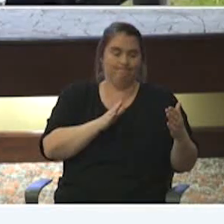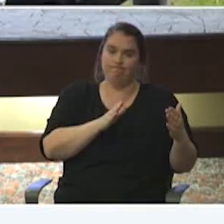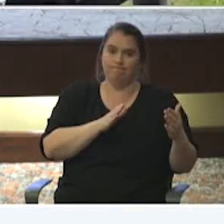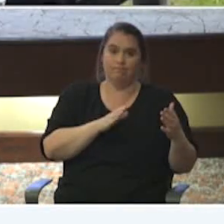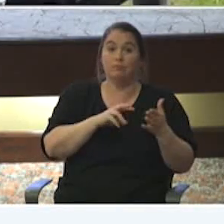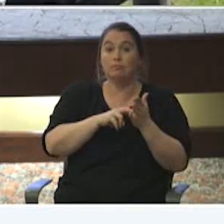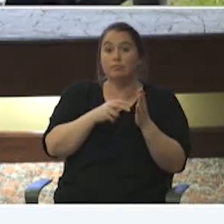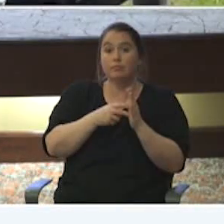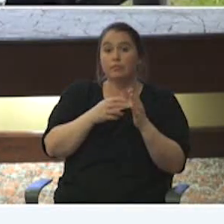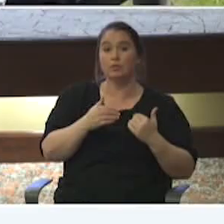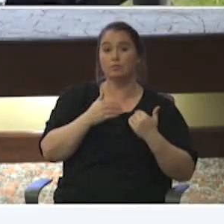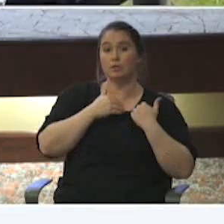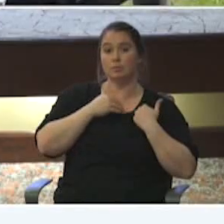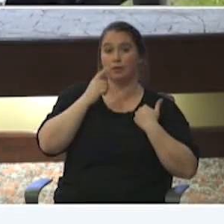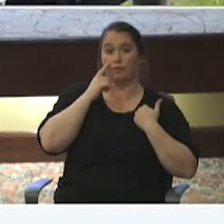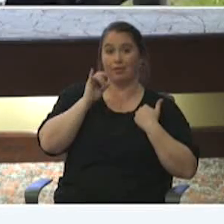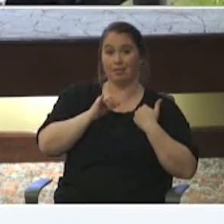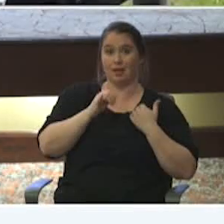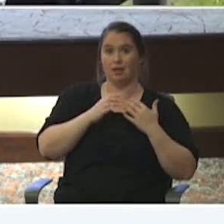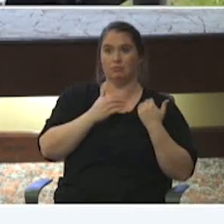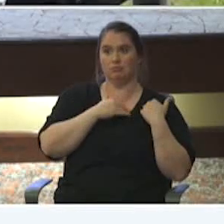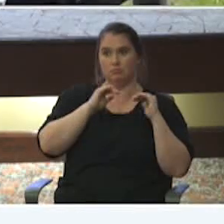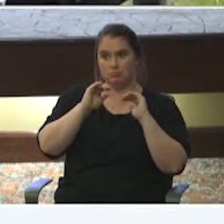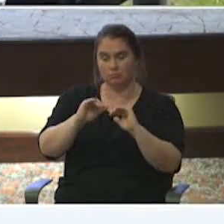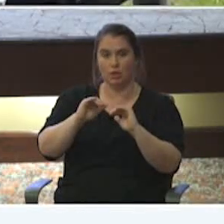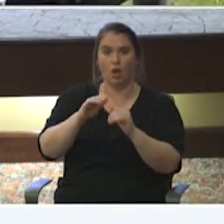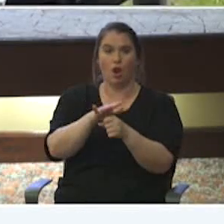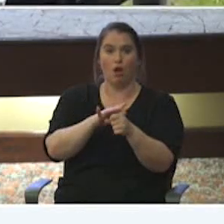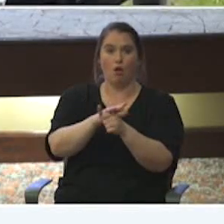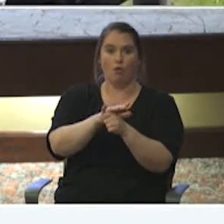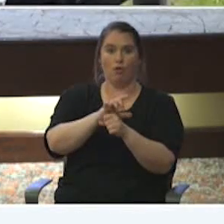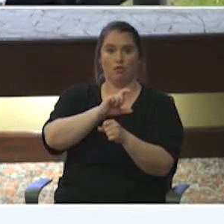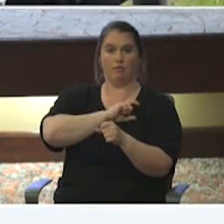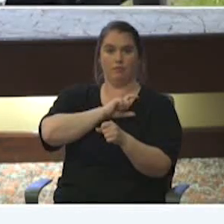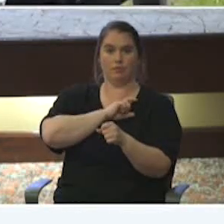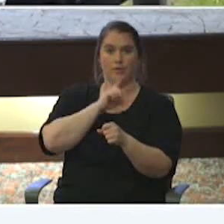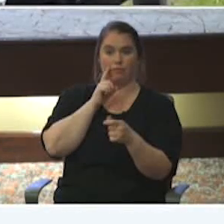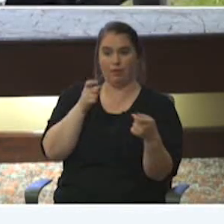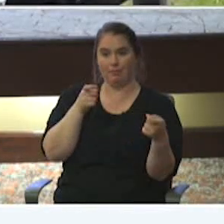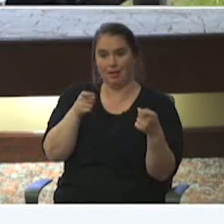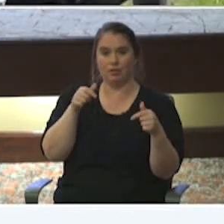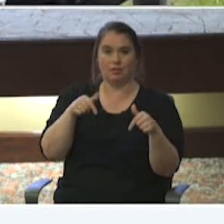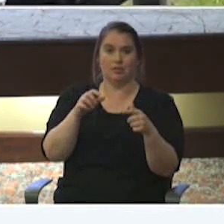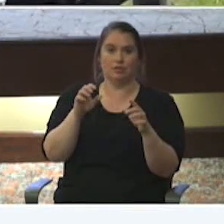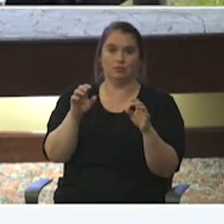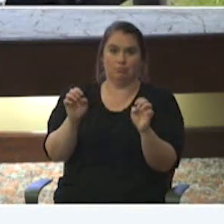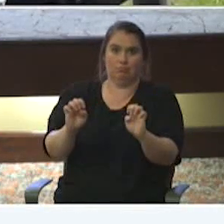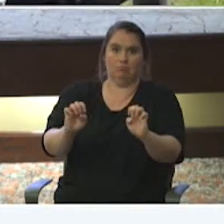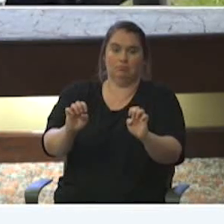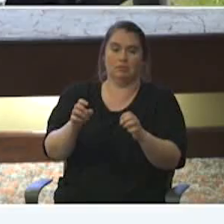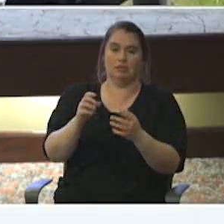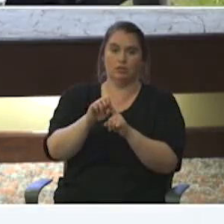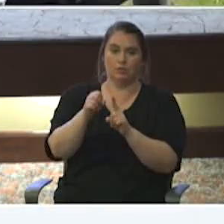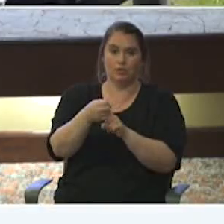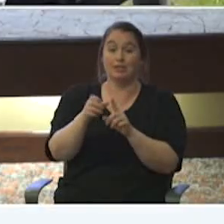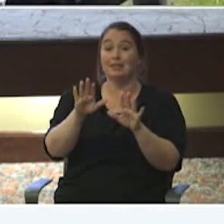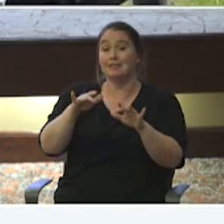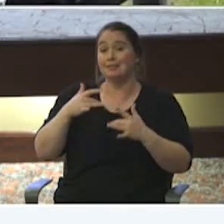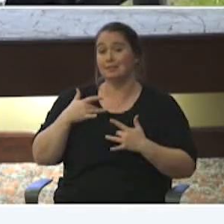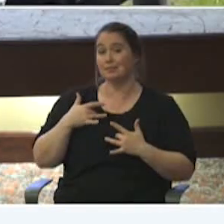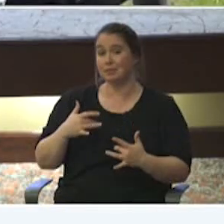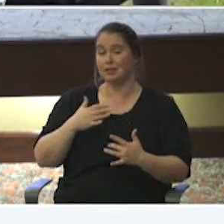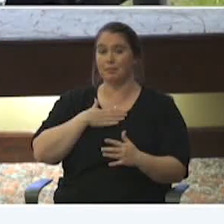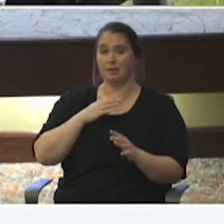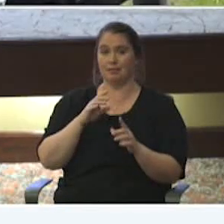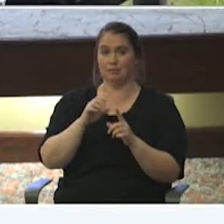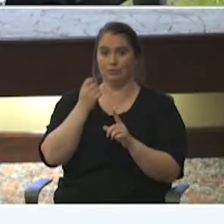is the responsibility here falls exclusively on our local law enforcement to manage these crisis situations. Typically, it's my understanding